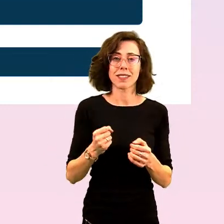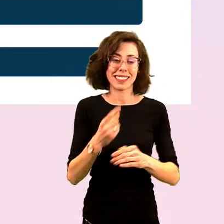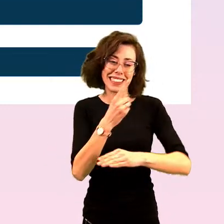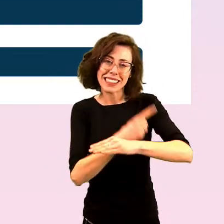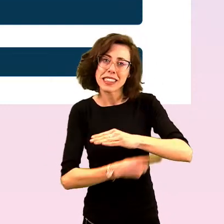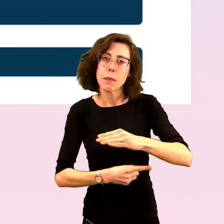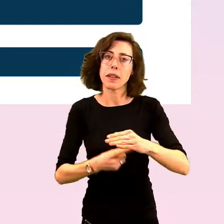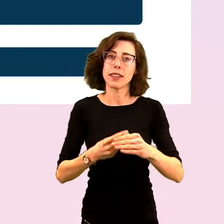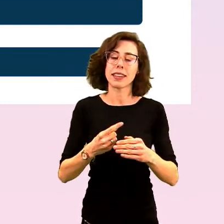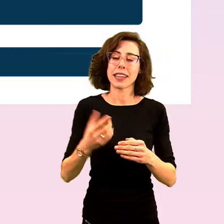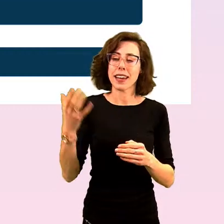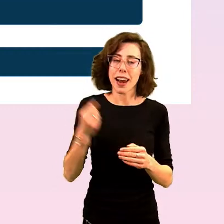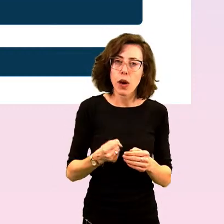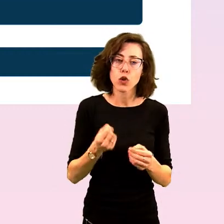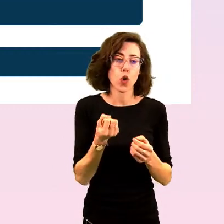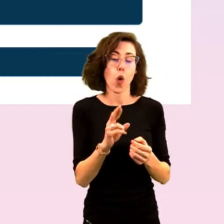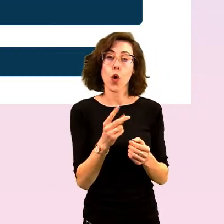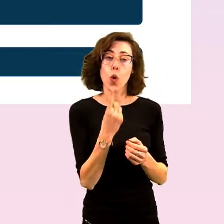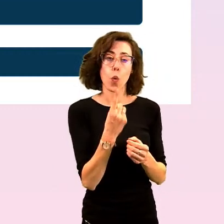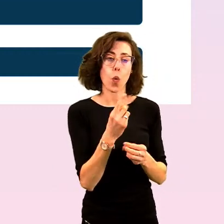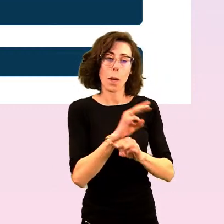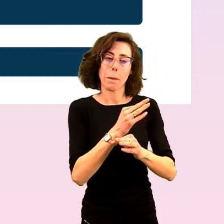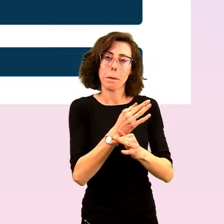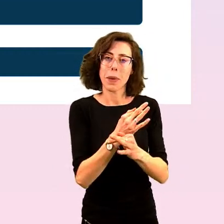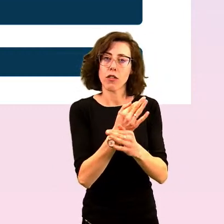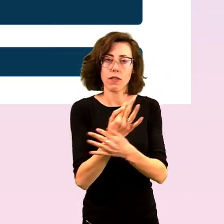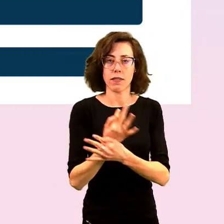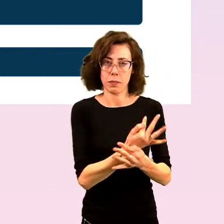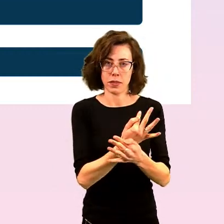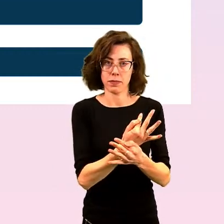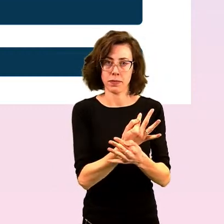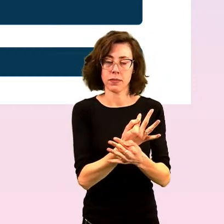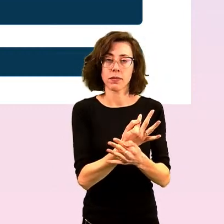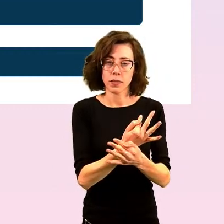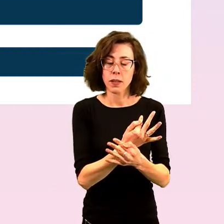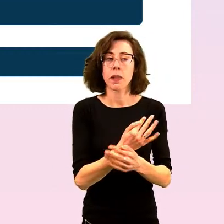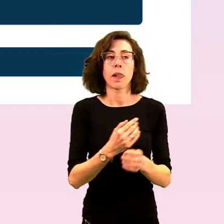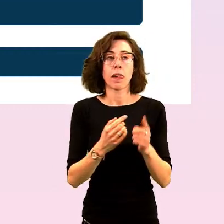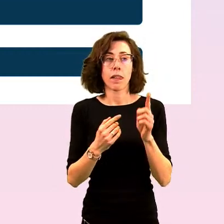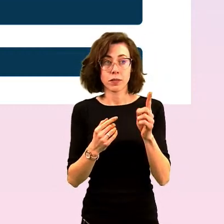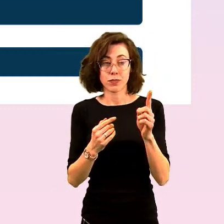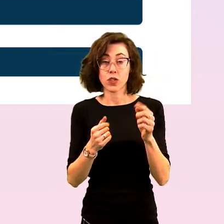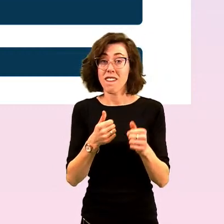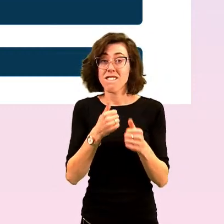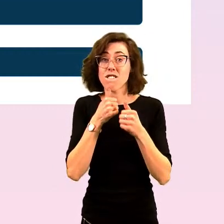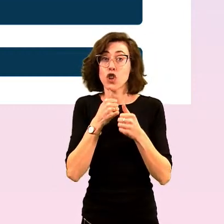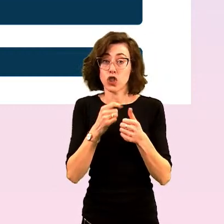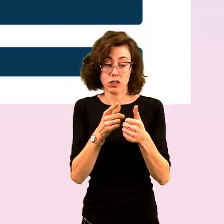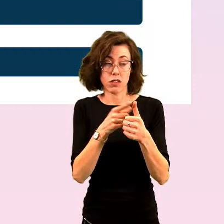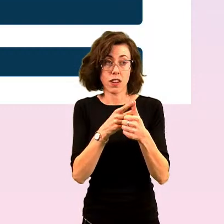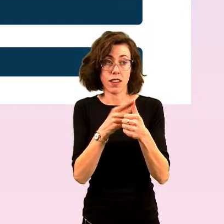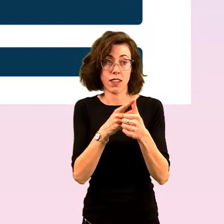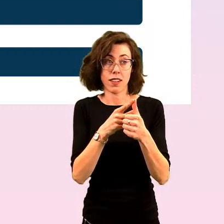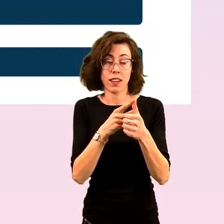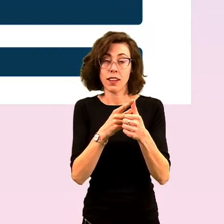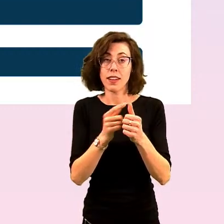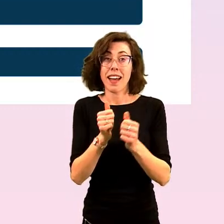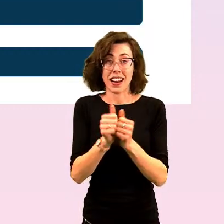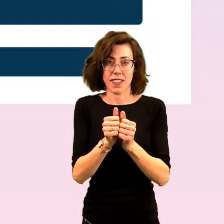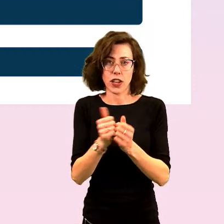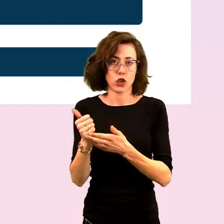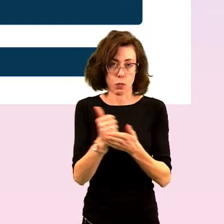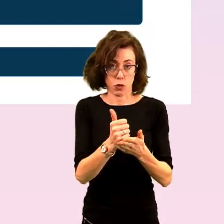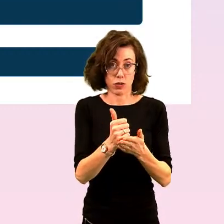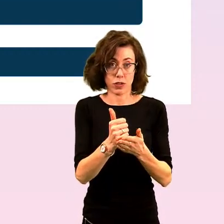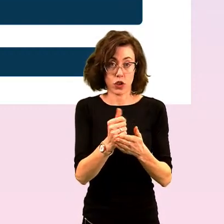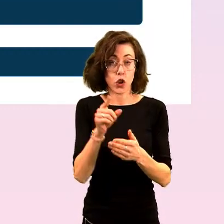one-parent family payments. So in terms of activation support, this is where there is a case officer assigned to you, and we